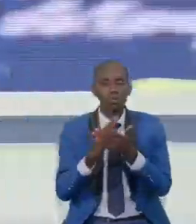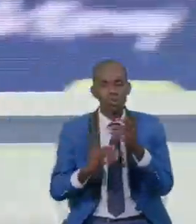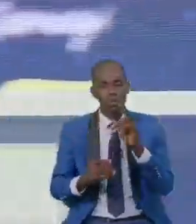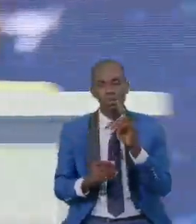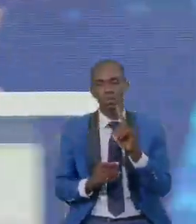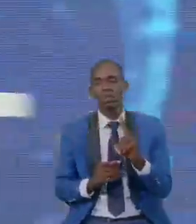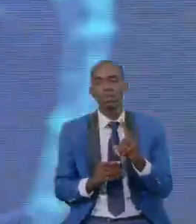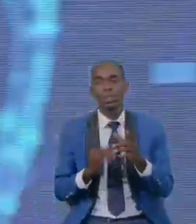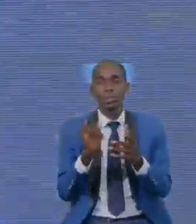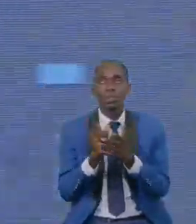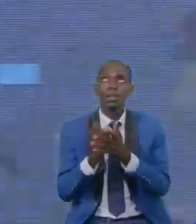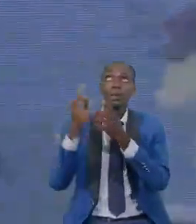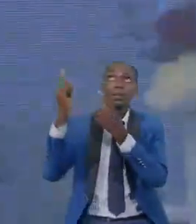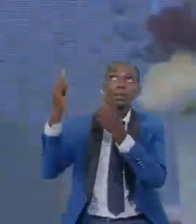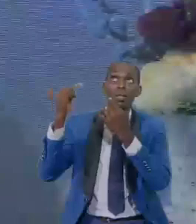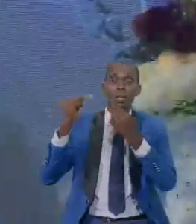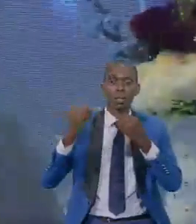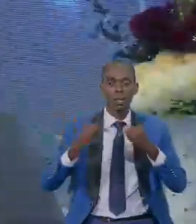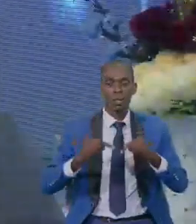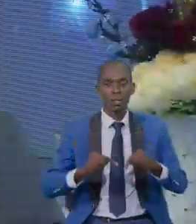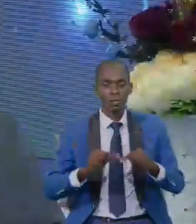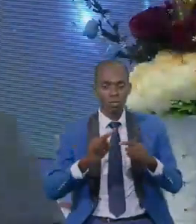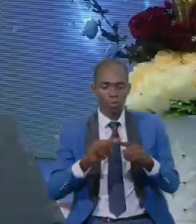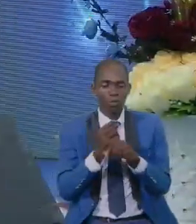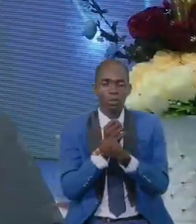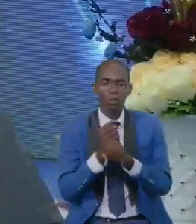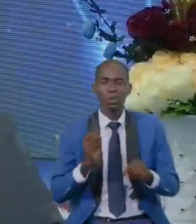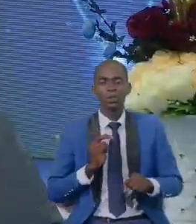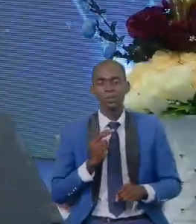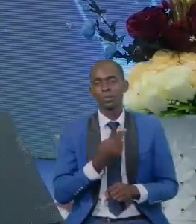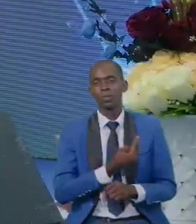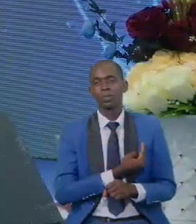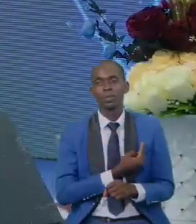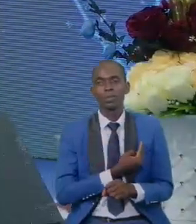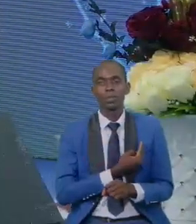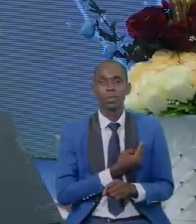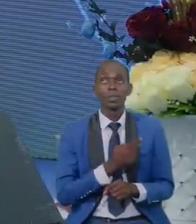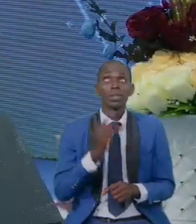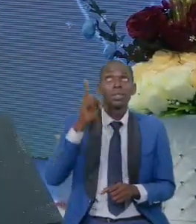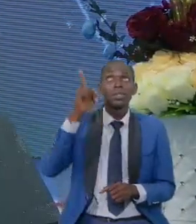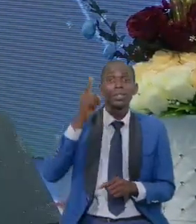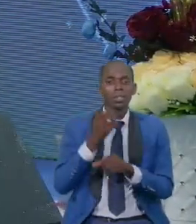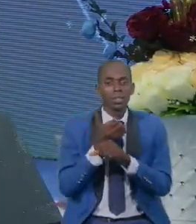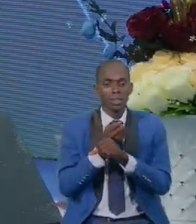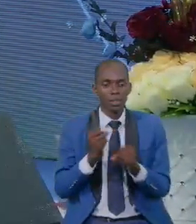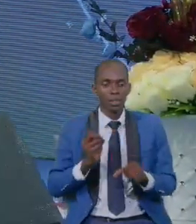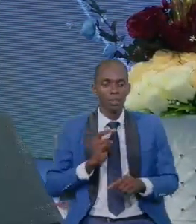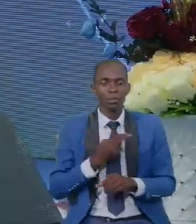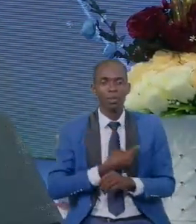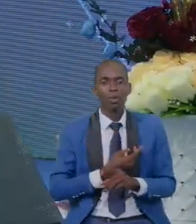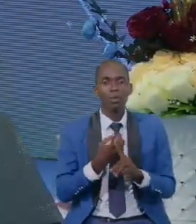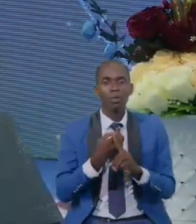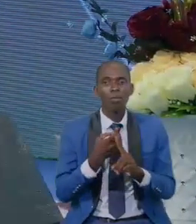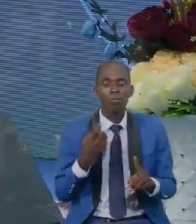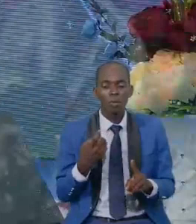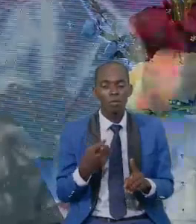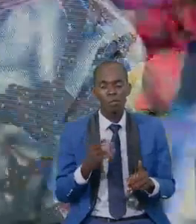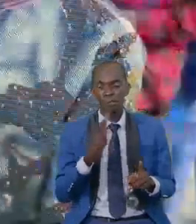that came to save us, he saved us from